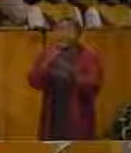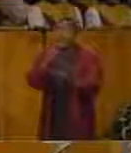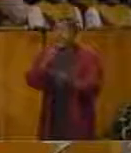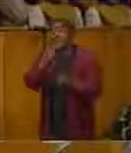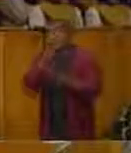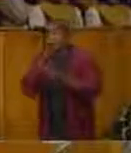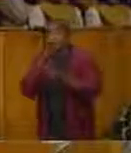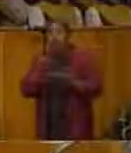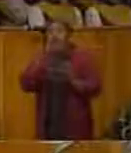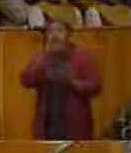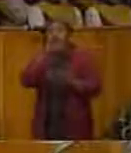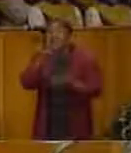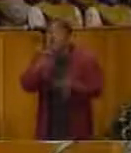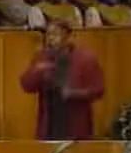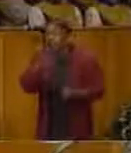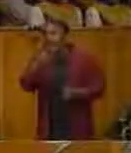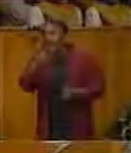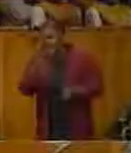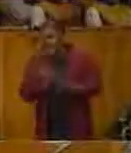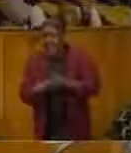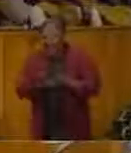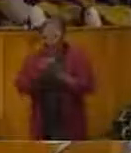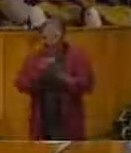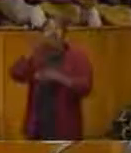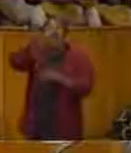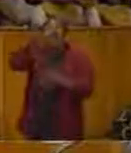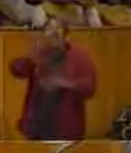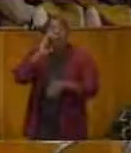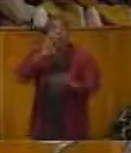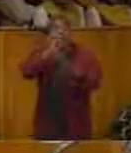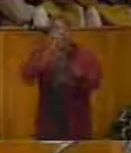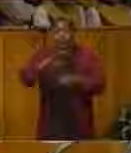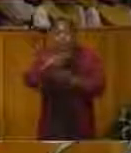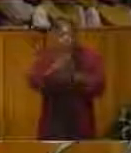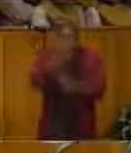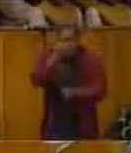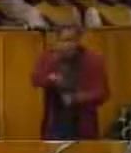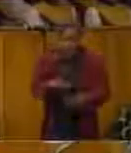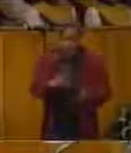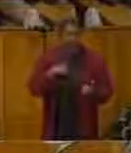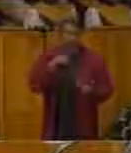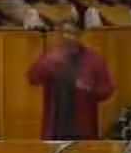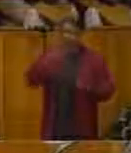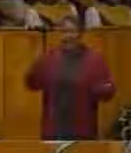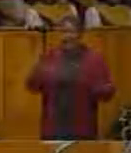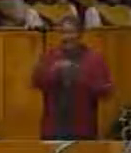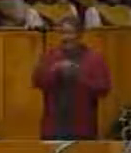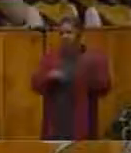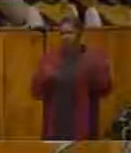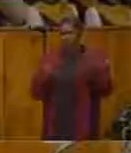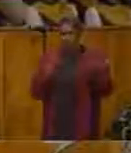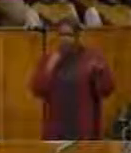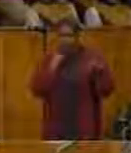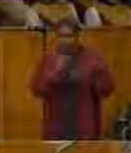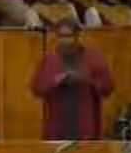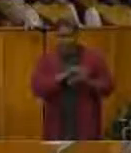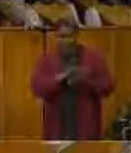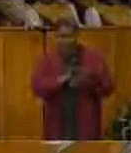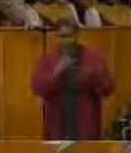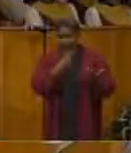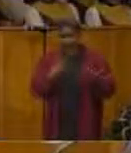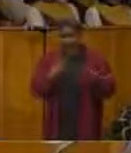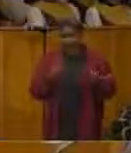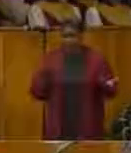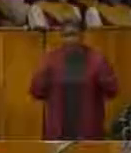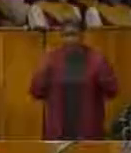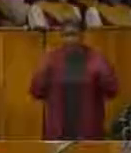of $18.18 that God is going to bless you with whatever you need. No, I'm not here to do all of that.